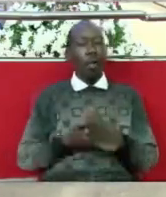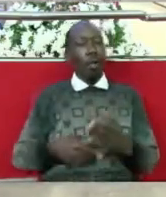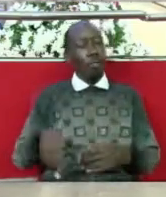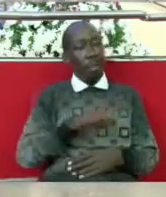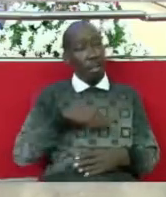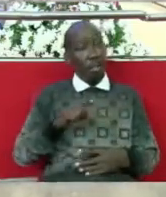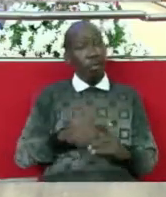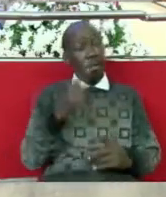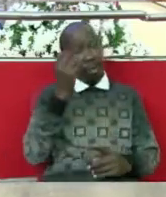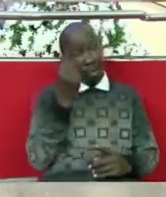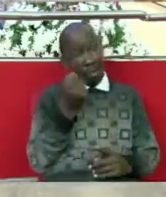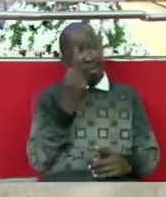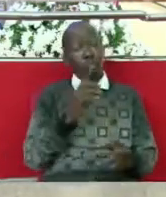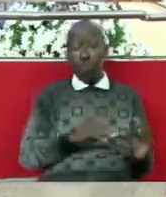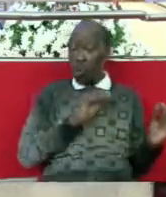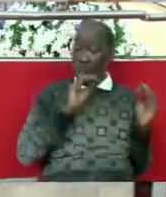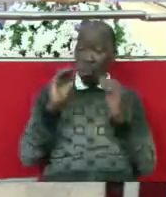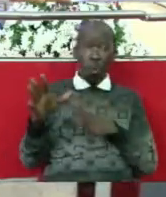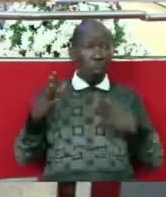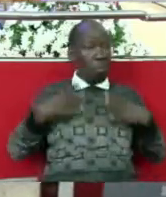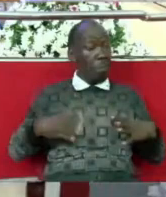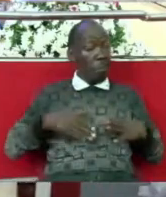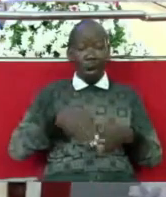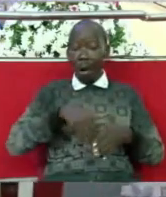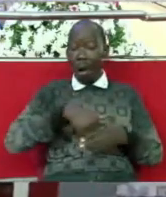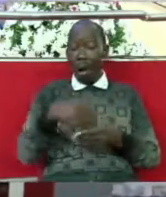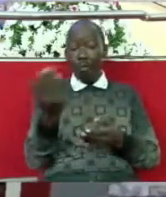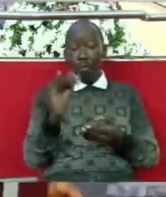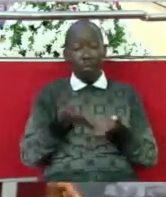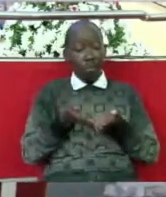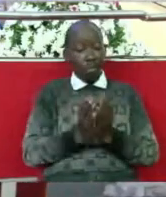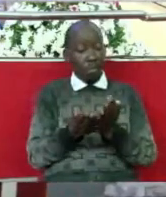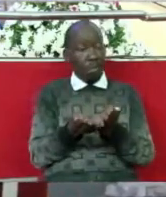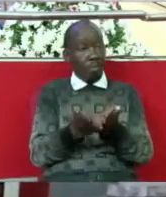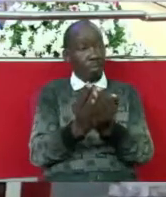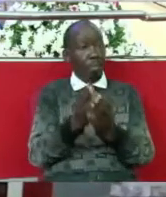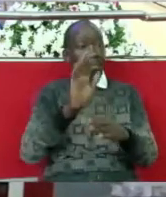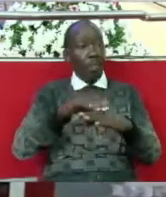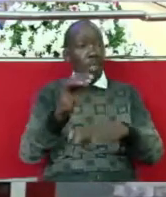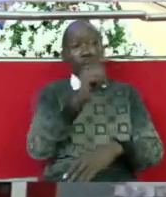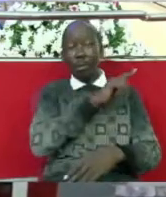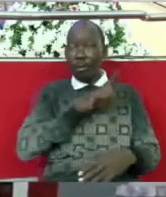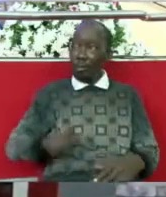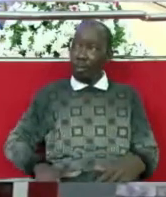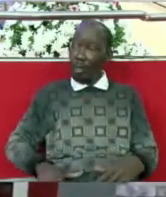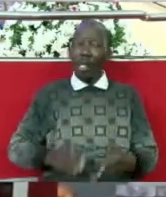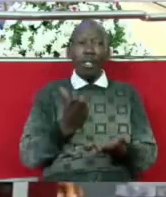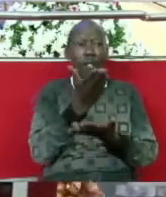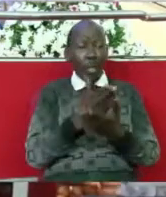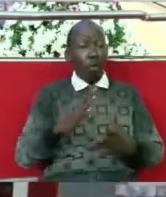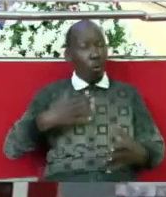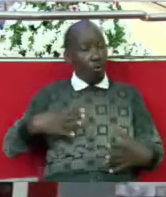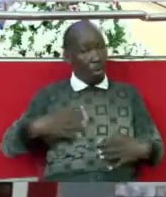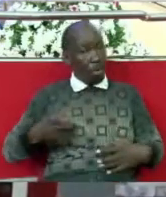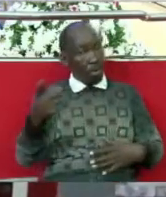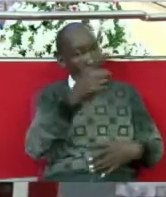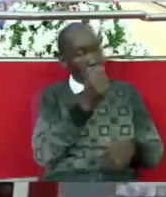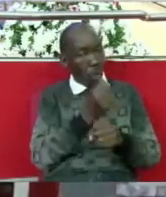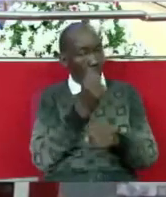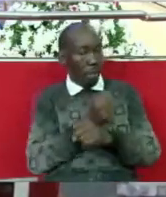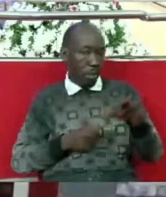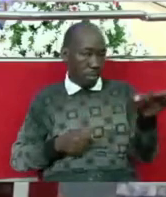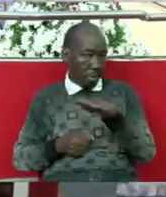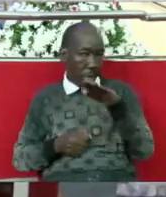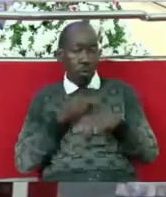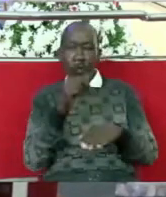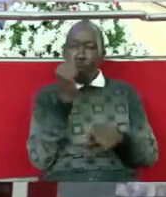of the boat. Atusaidie kurusha hao watu nje ya mashua zetu. Praise the name of the Lord. Some of us are in workplaces where we